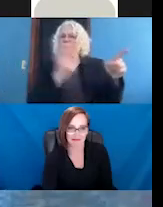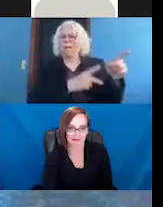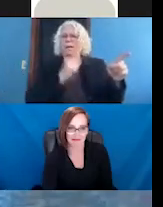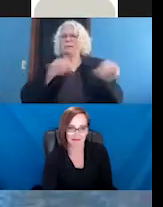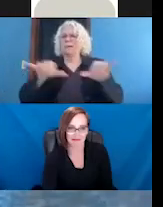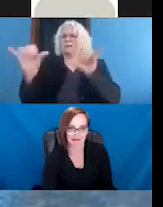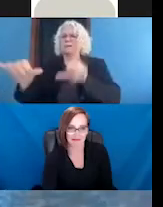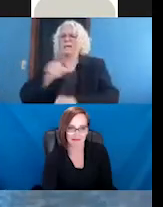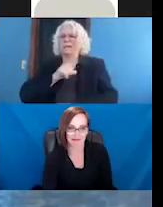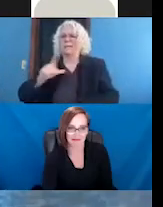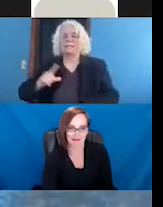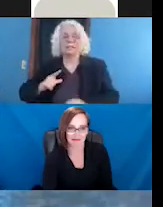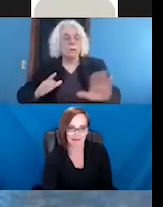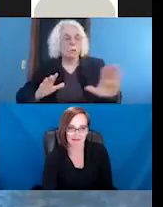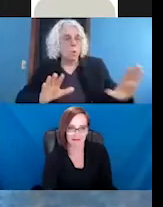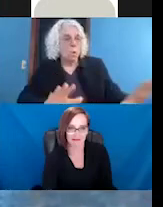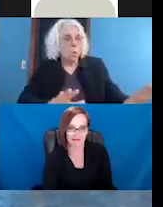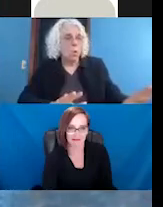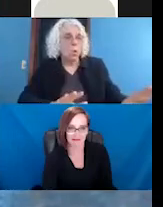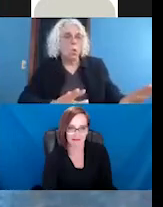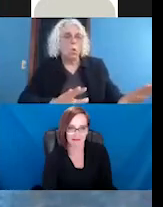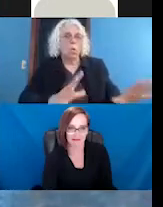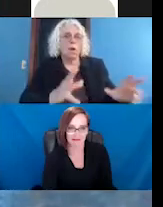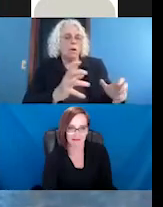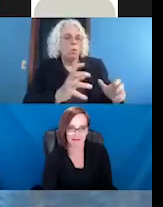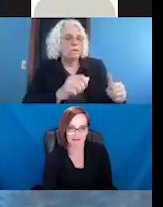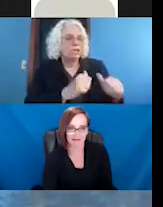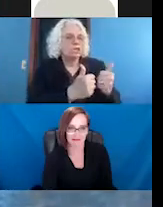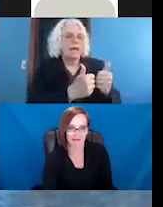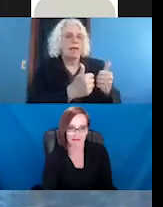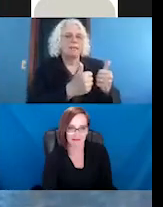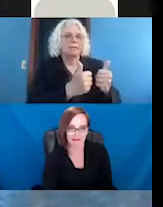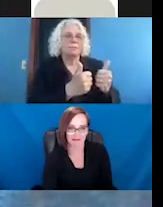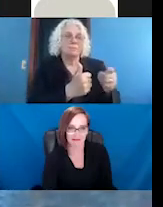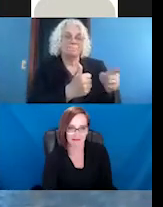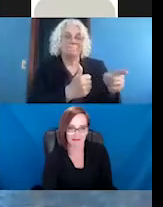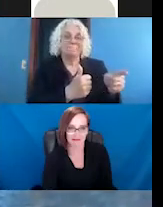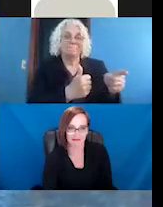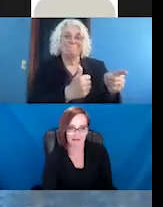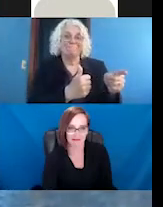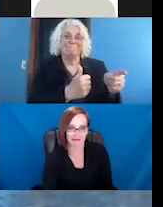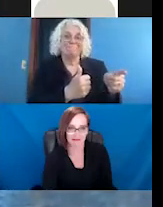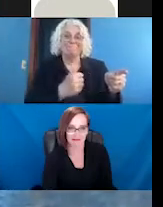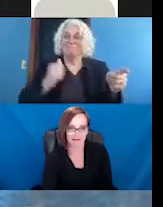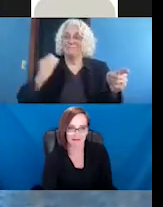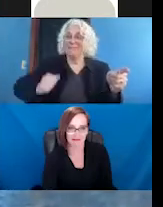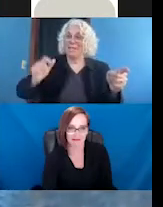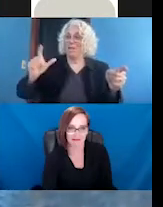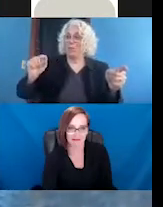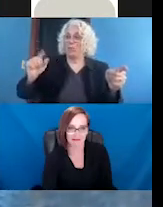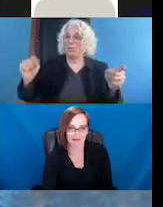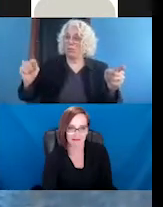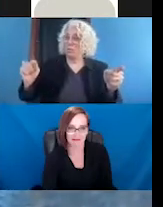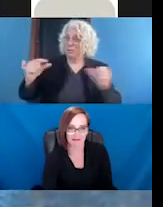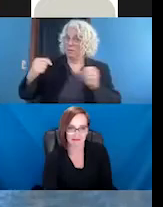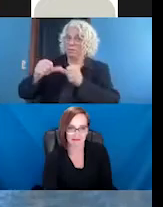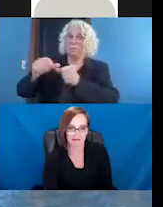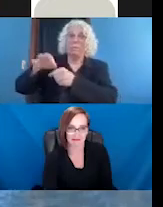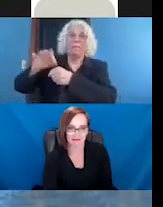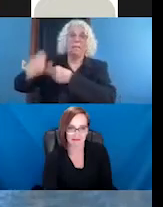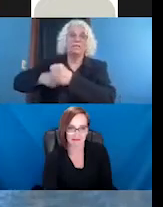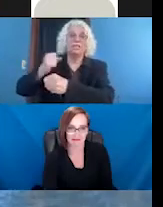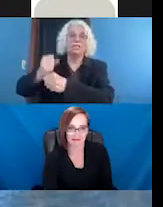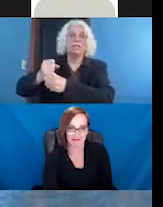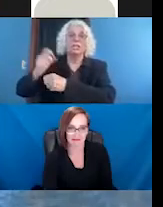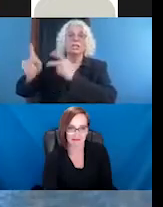him, and I wanted to challenge him and critique him. But when you looked at the fact that in 2020, it was an election year, so because of that, nobody wanted